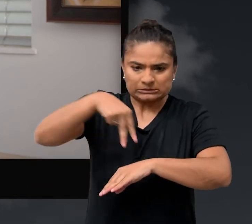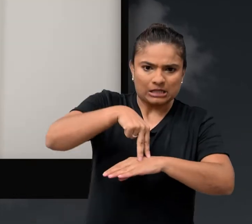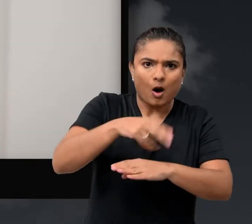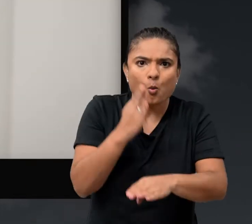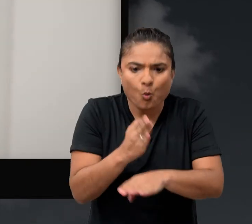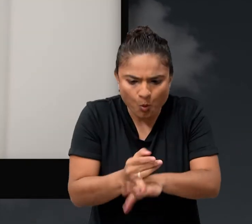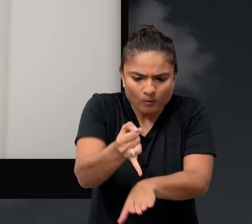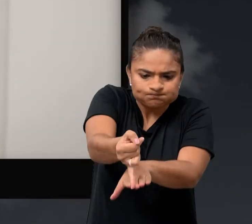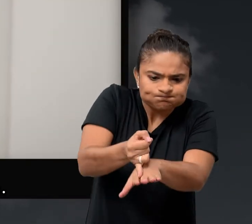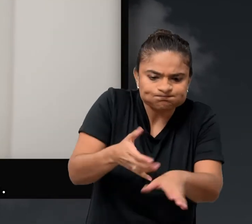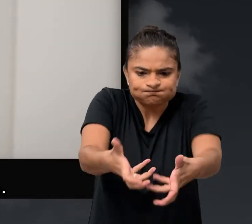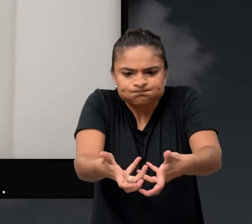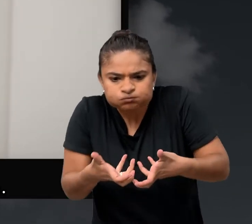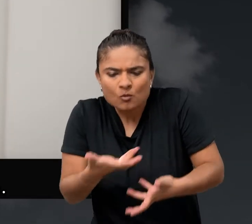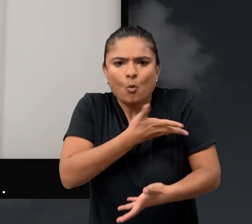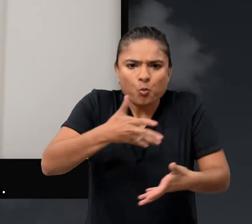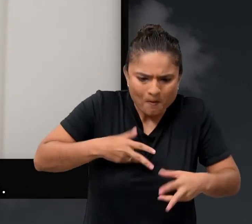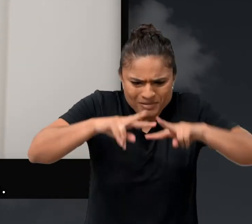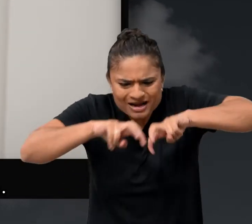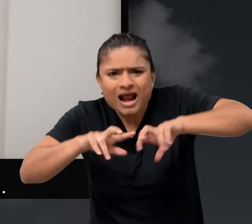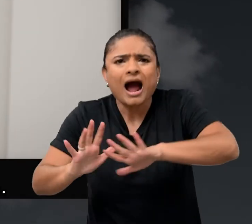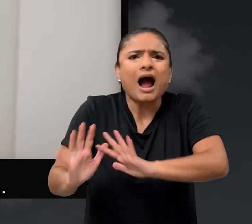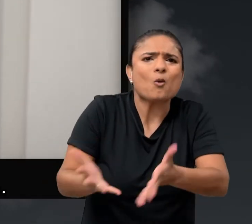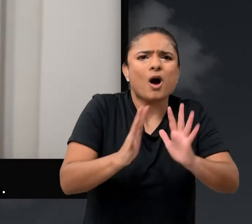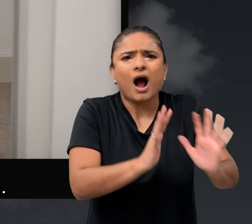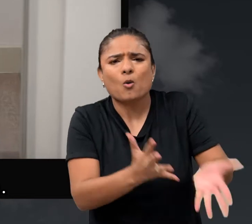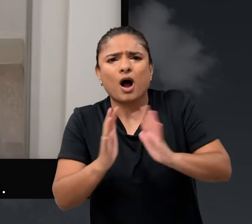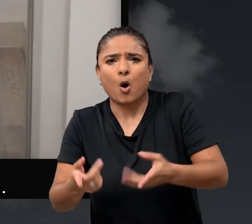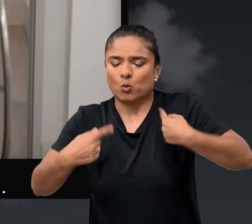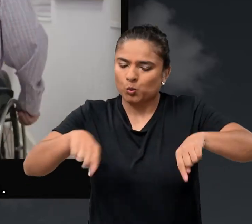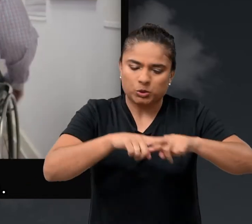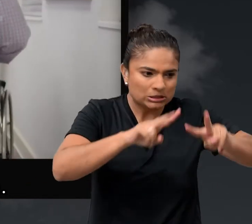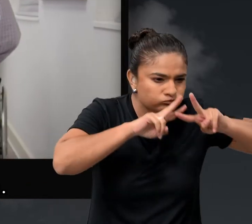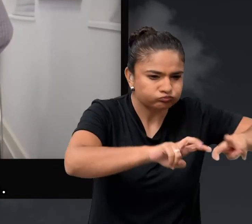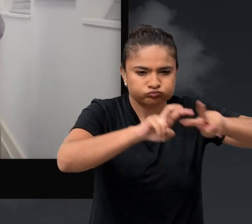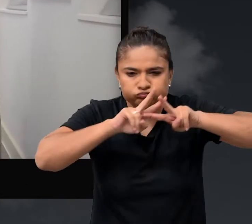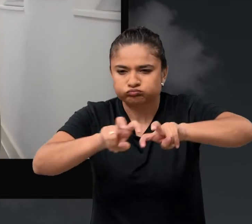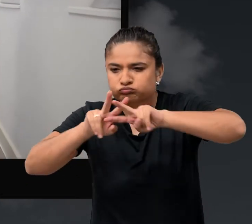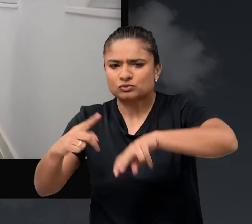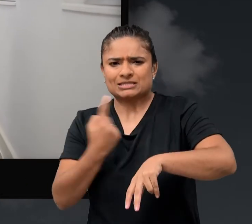up, operate. The work itself is demanding. So we had to do a lot of research.